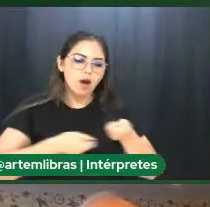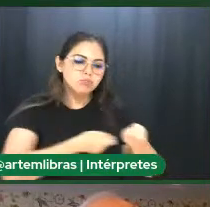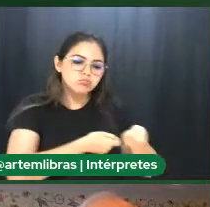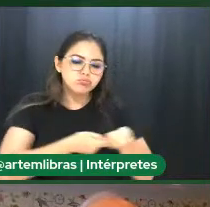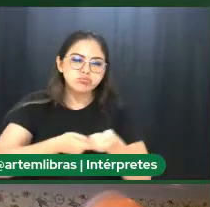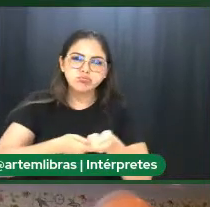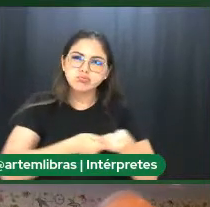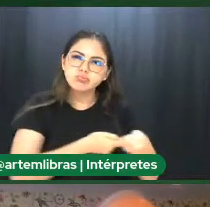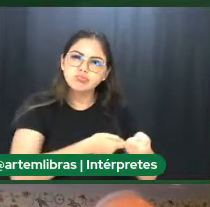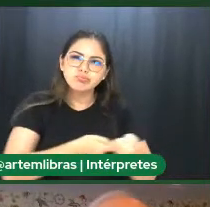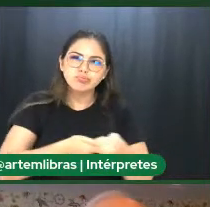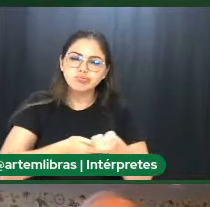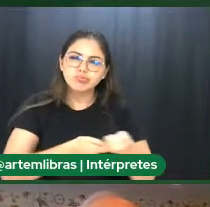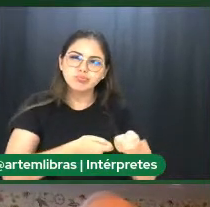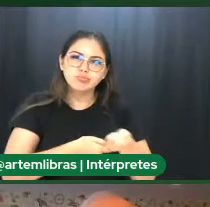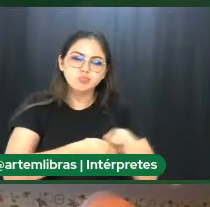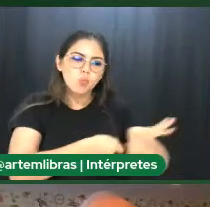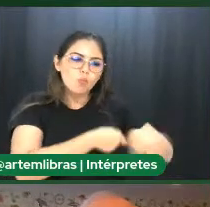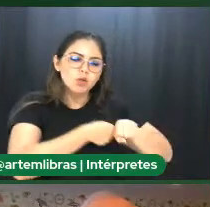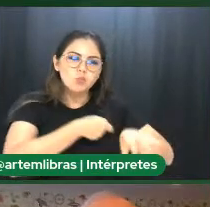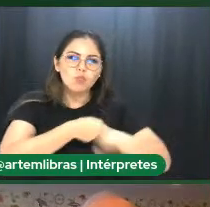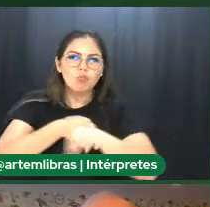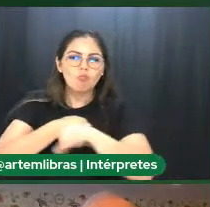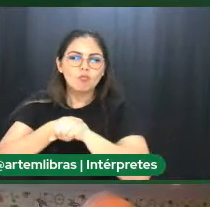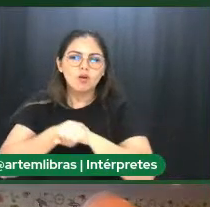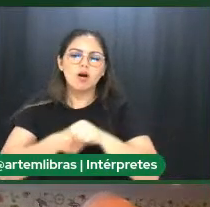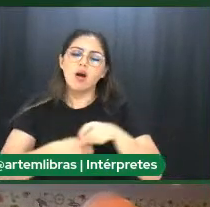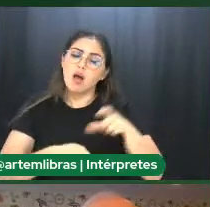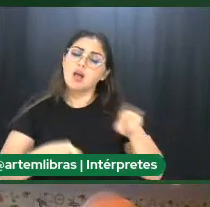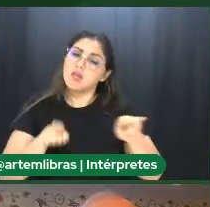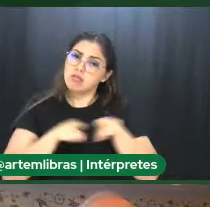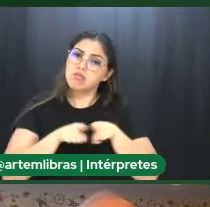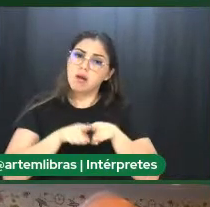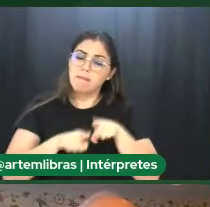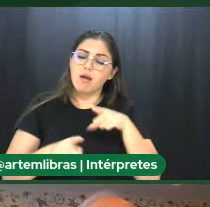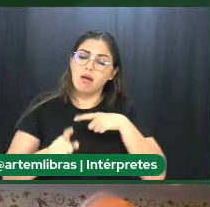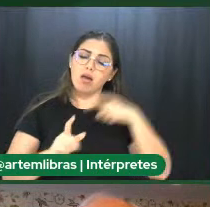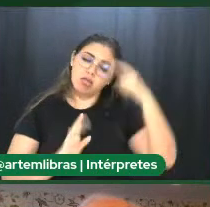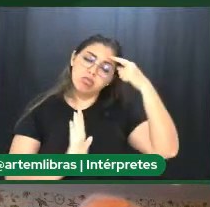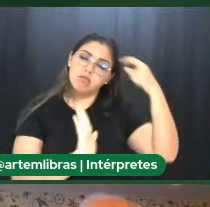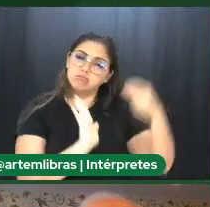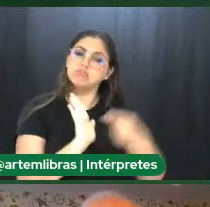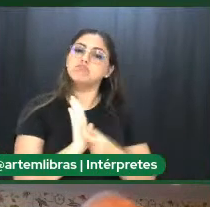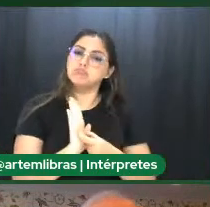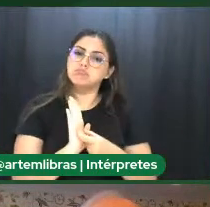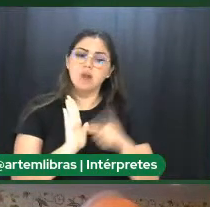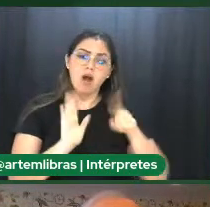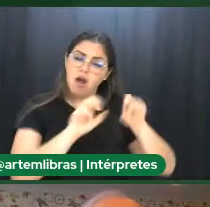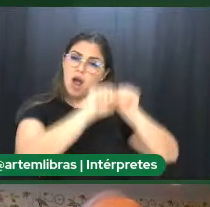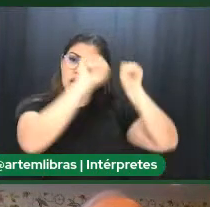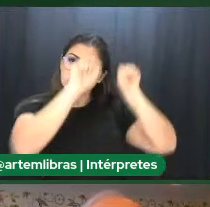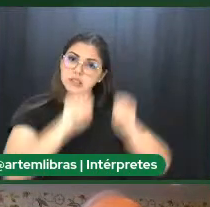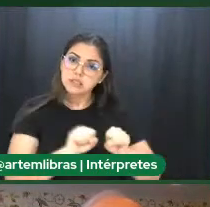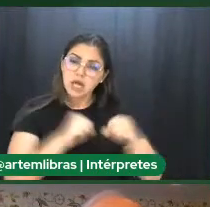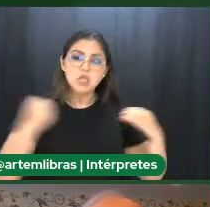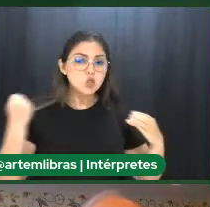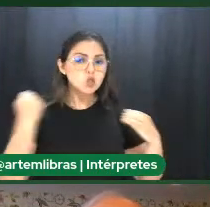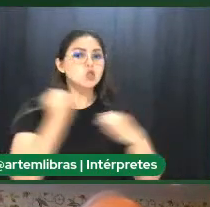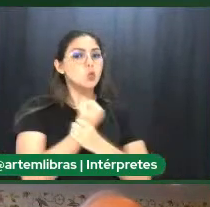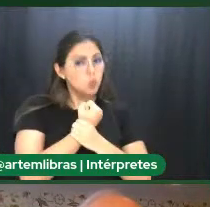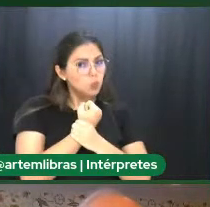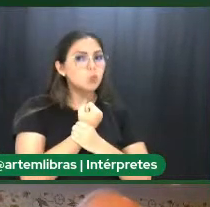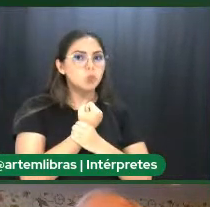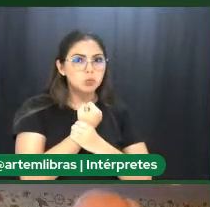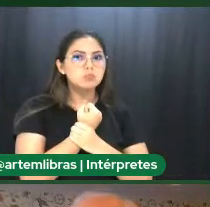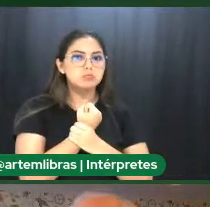AI additions. Security systems, heating, ventilation, air conditioning are all getting to be